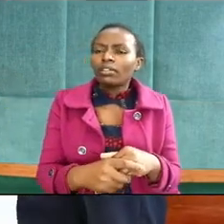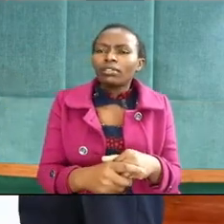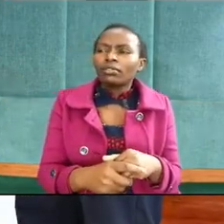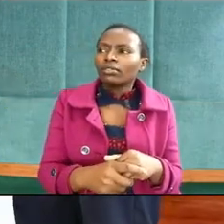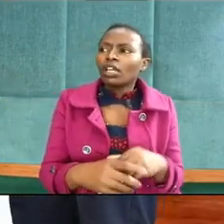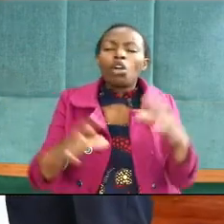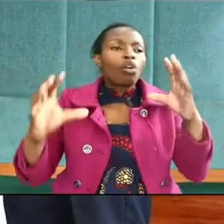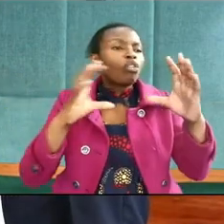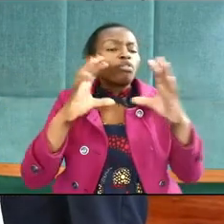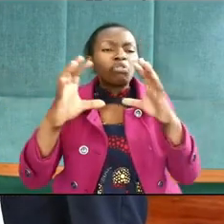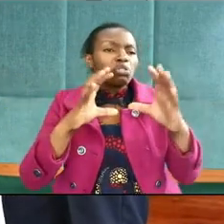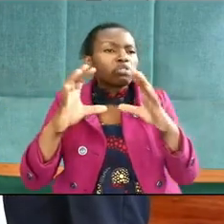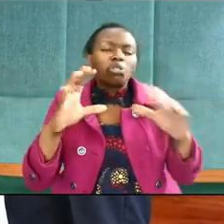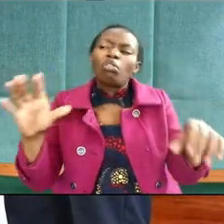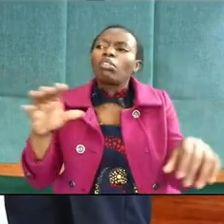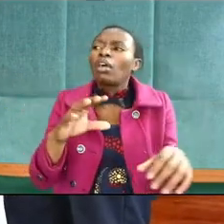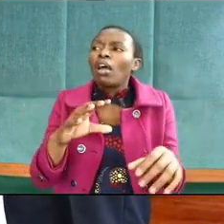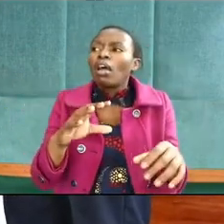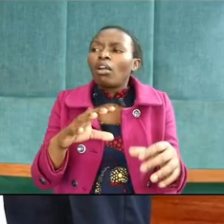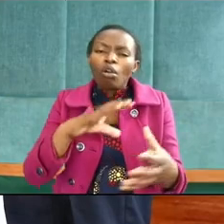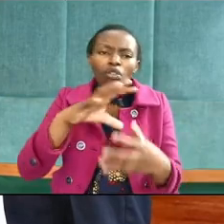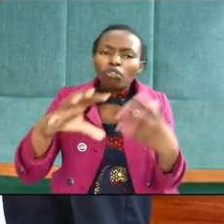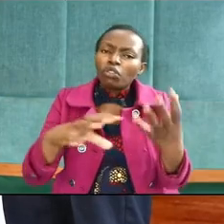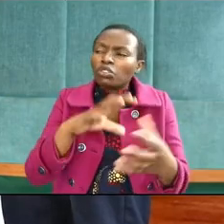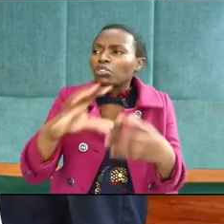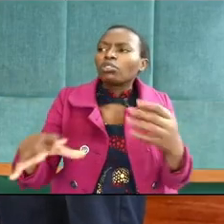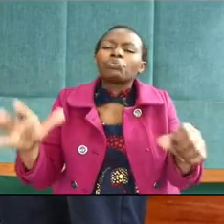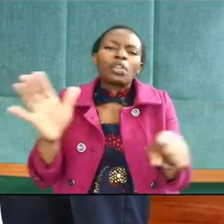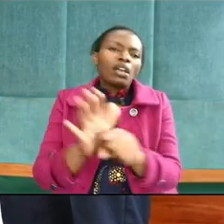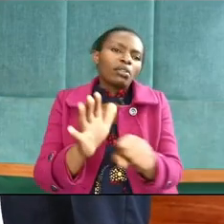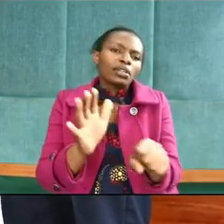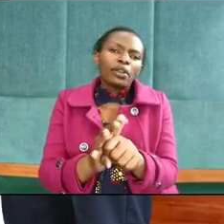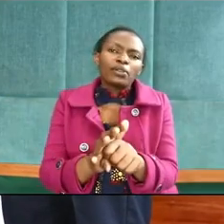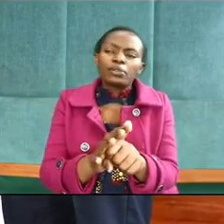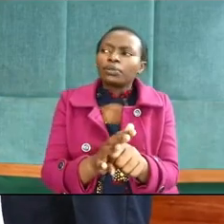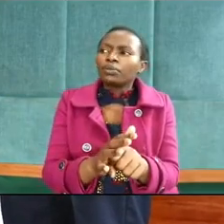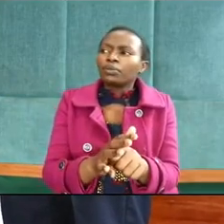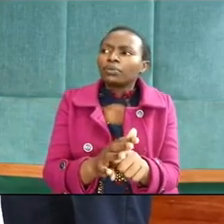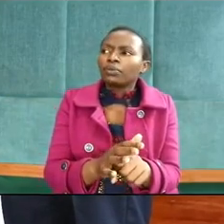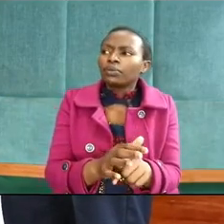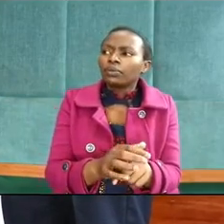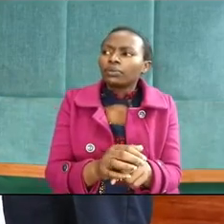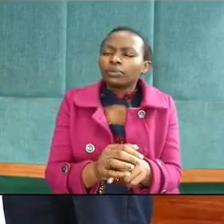You see the discussion? Do you make sense of what is happening here?